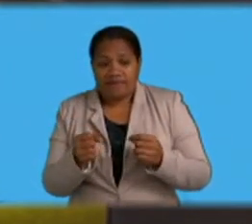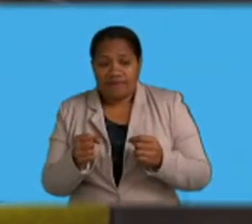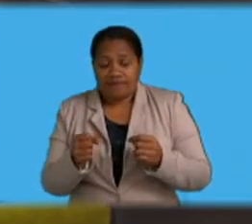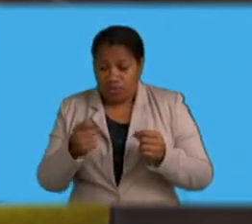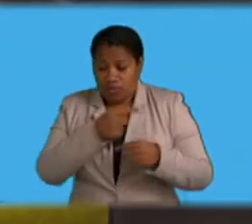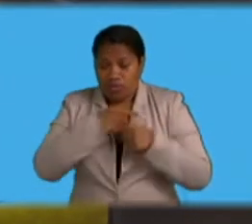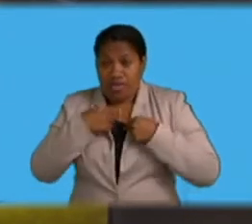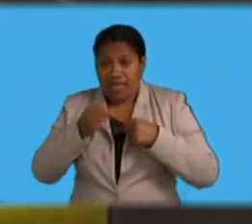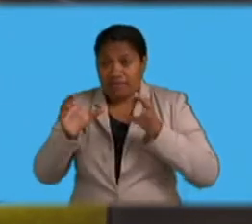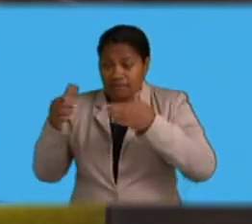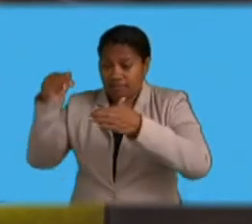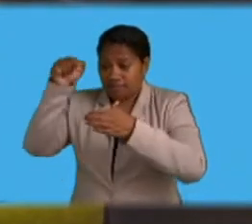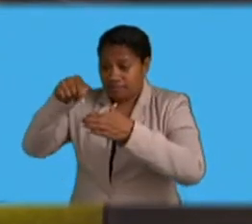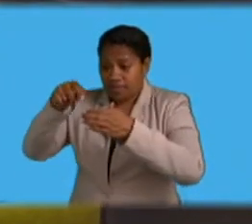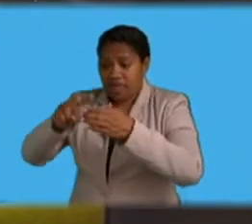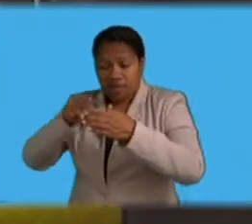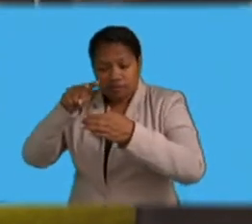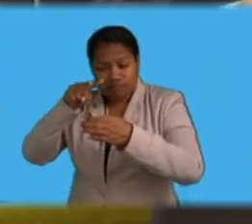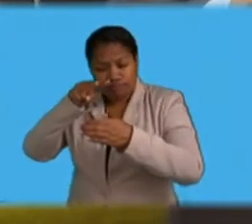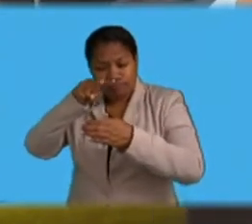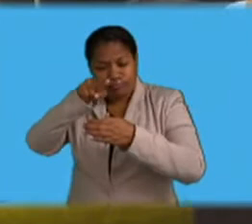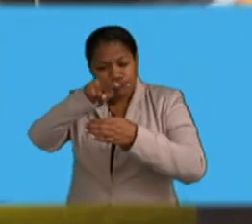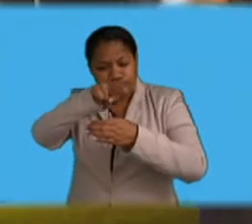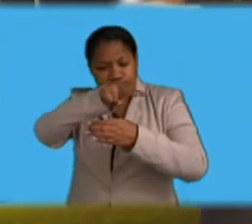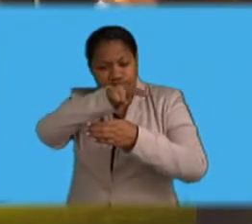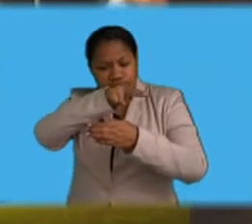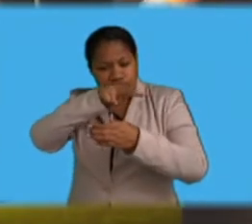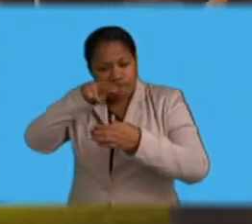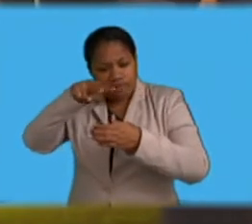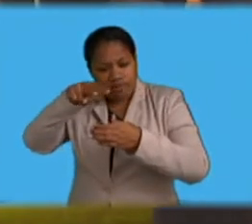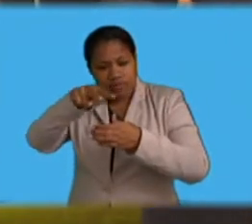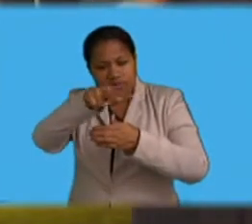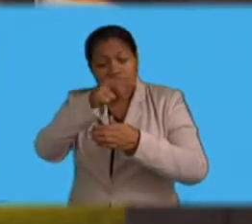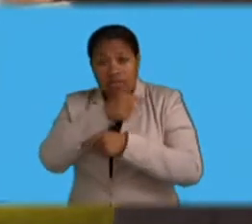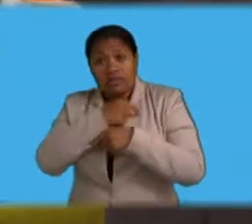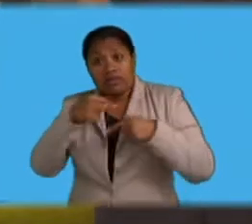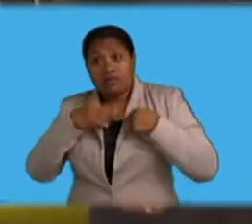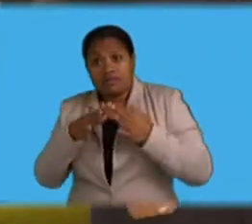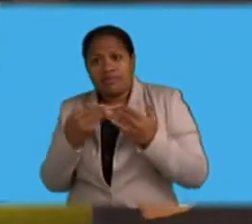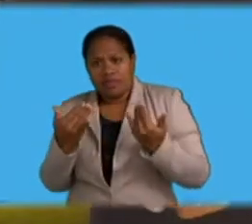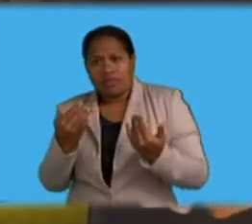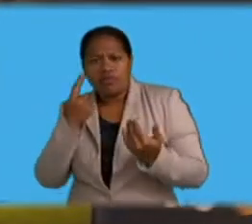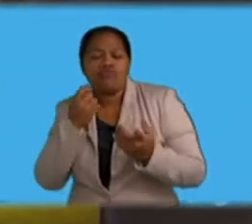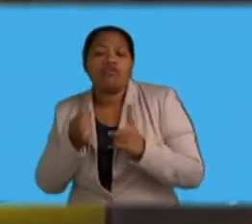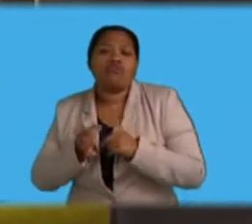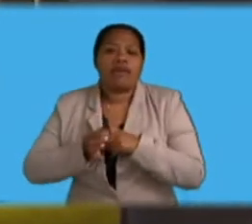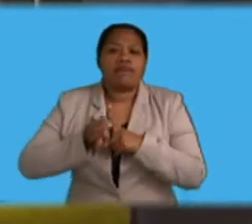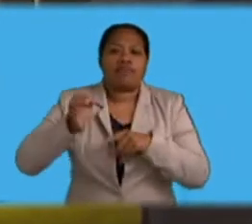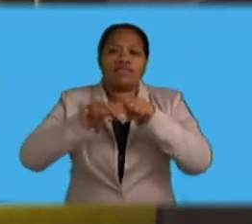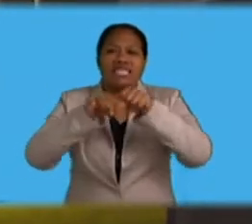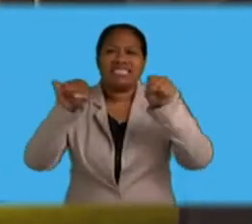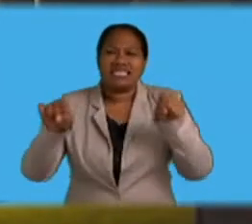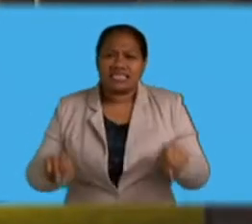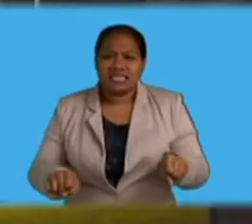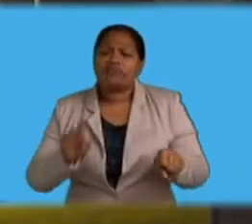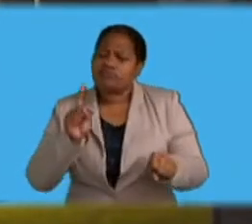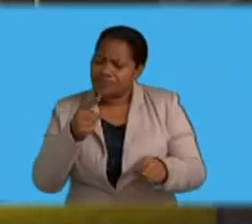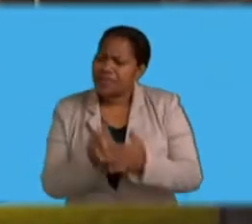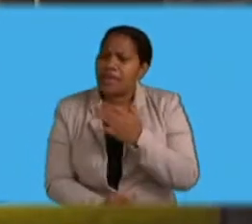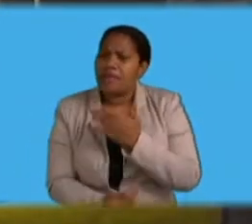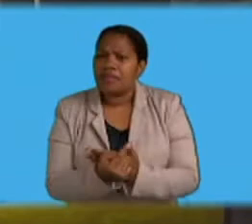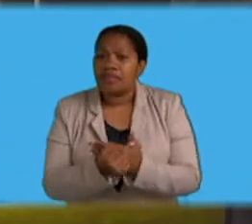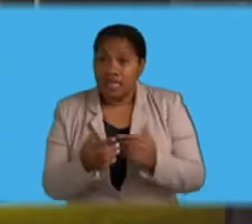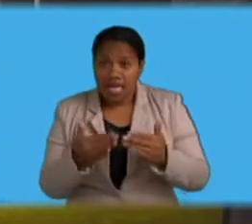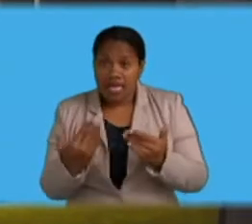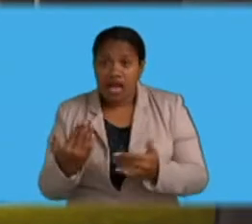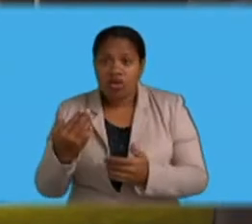this. And we constantly are trying to improve the systems, and that's what's happening. And in fact, we are now